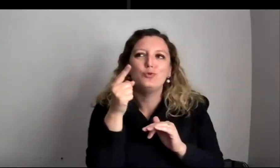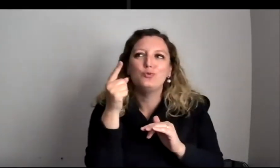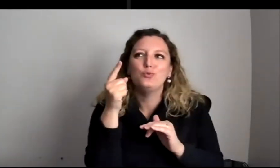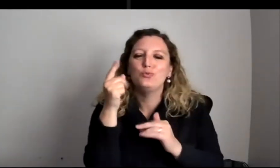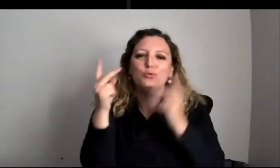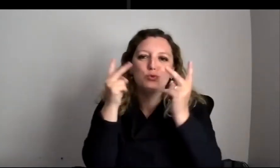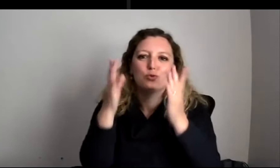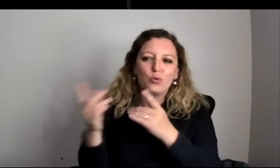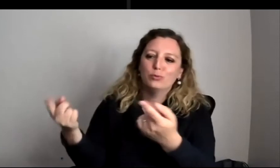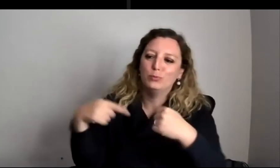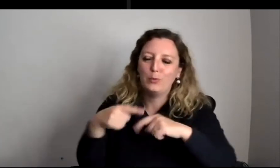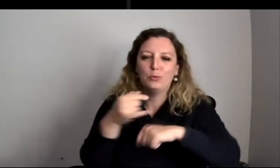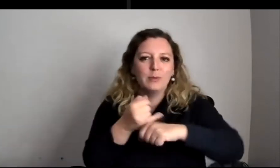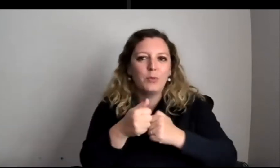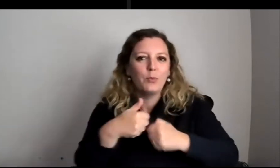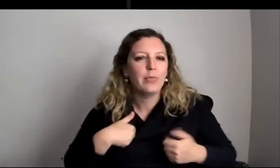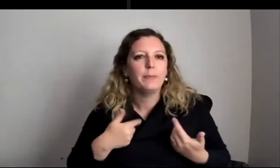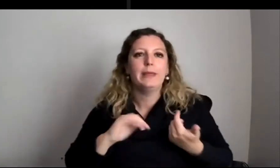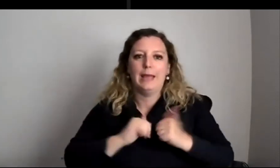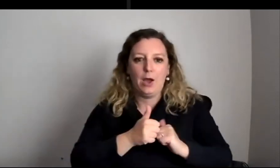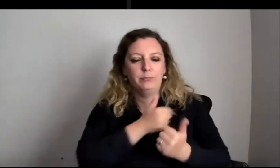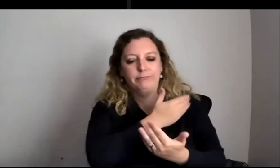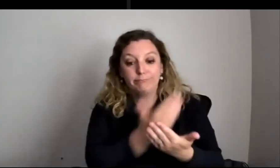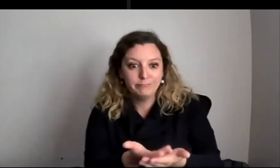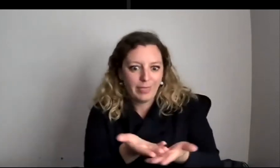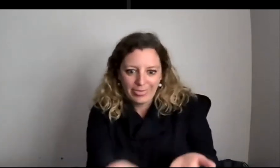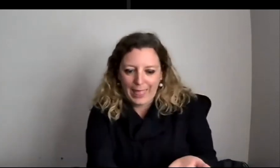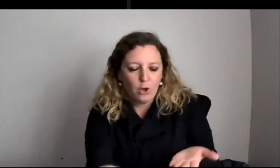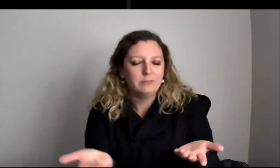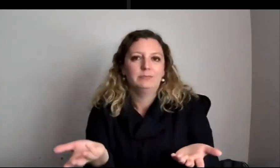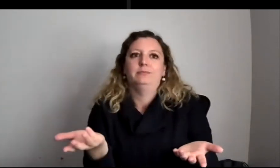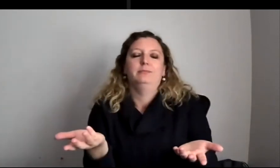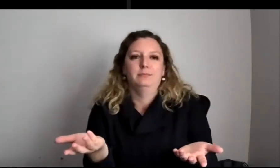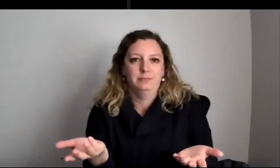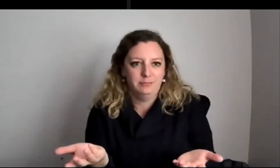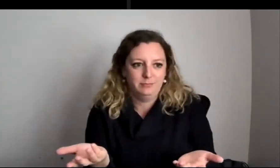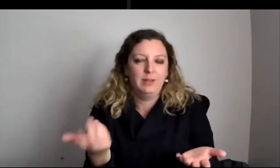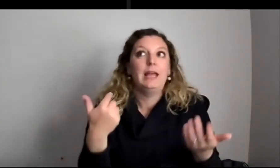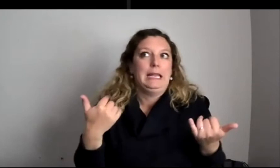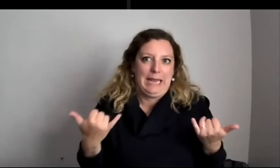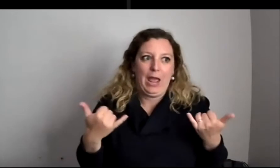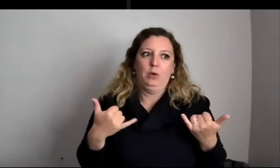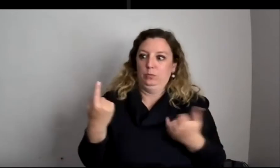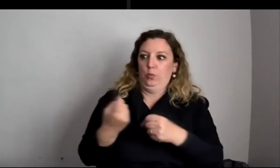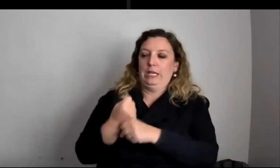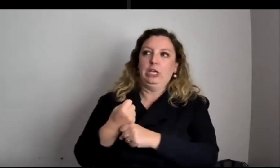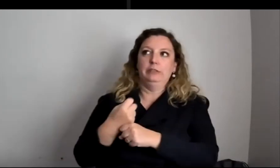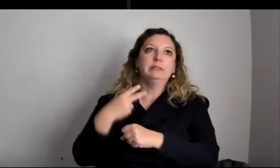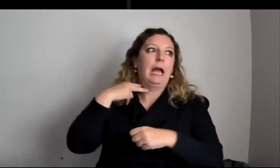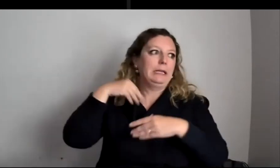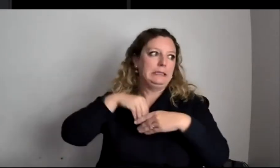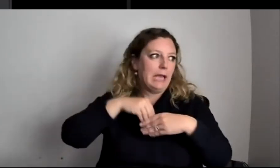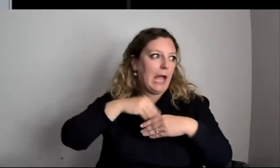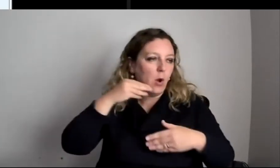along with me to Madagascar. How do we get to our field site in the first place, right? We probably all have wanderlust at this point after being locked away